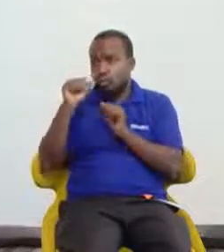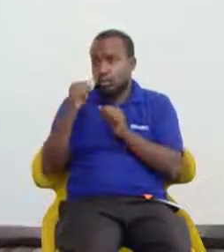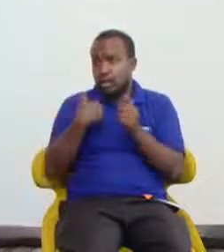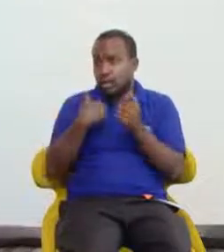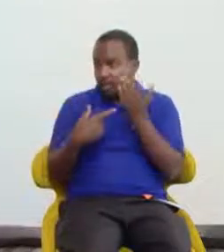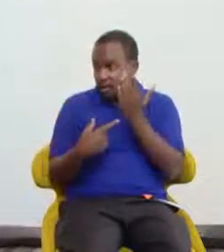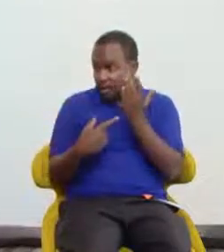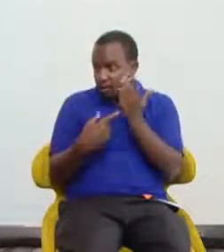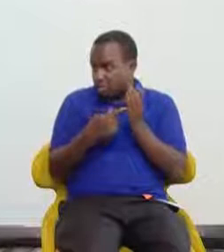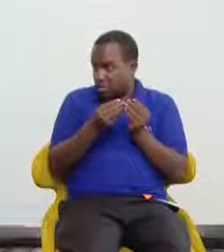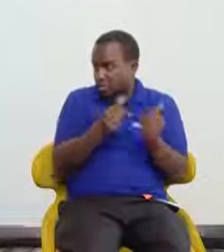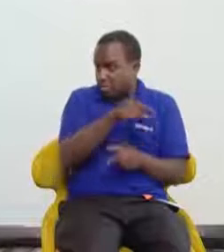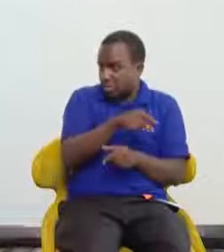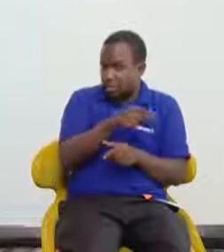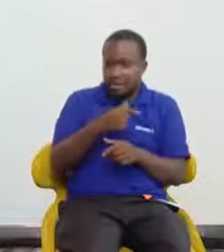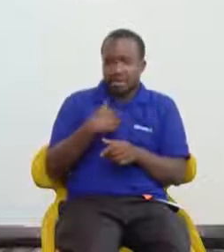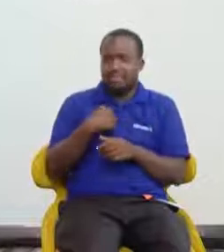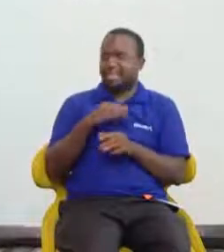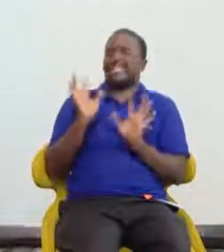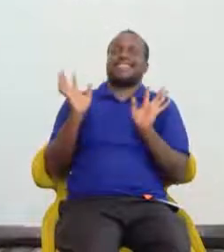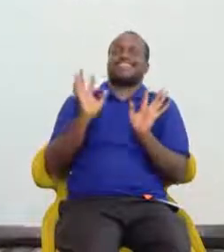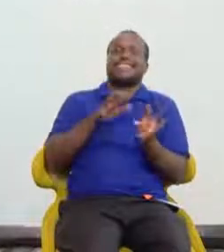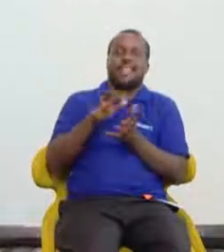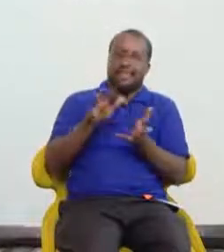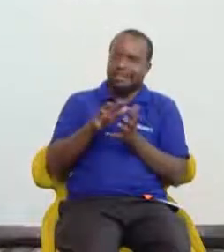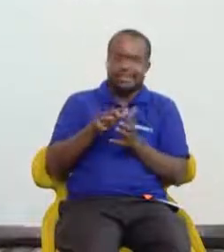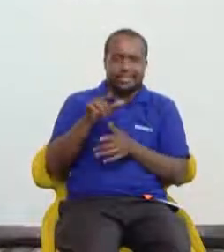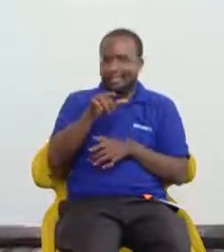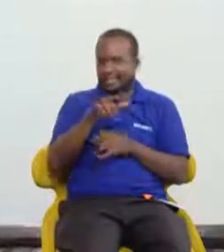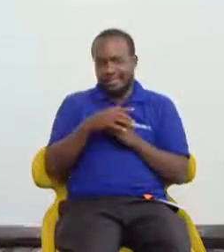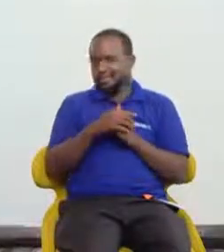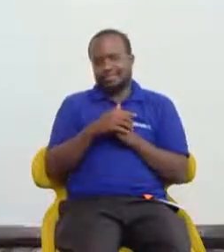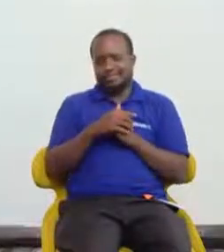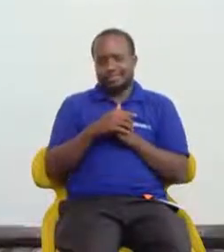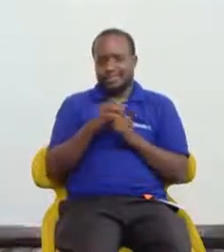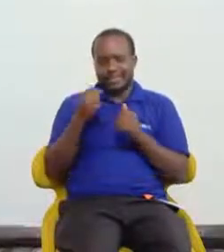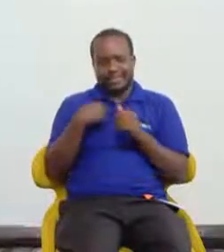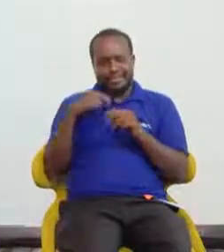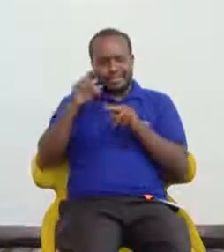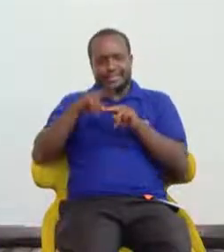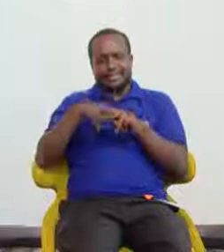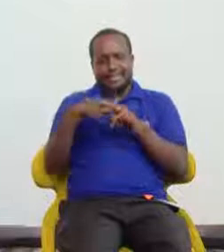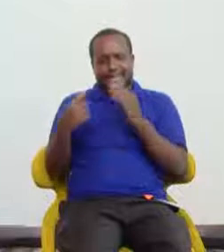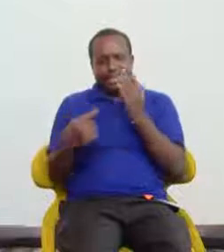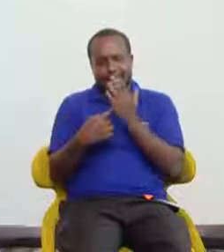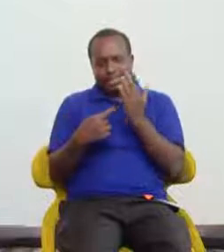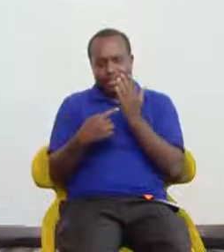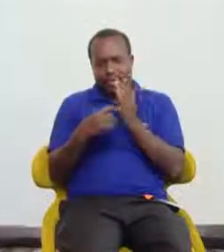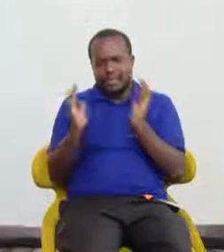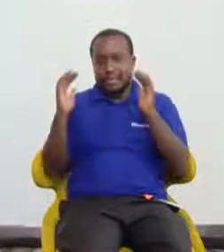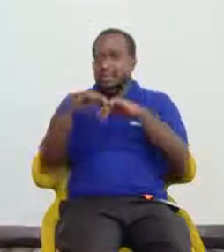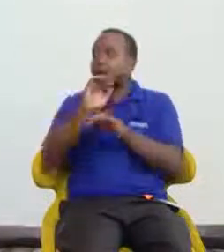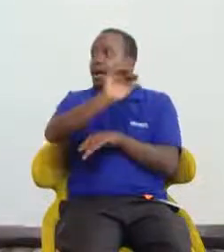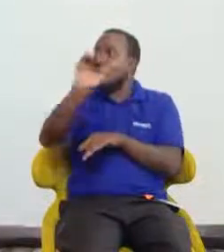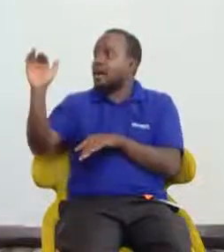to address this? And I laughed and I said, oh, interesting. I'm sitting here in the technology conference. I'm going to ask, is